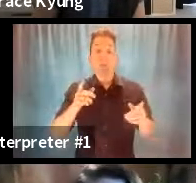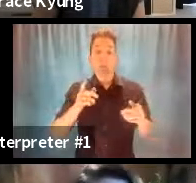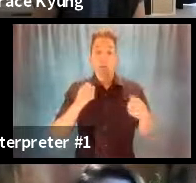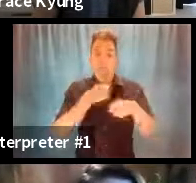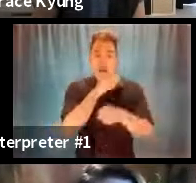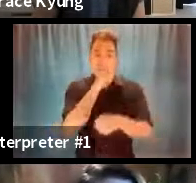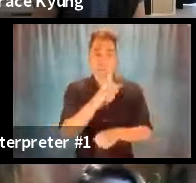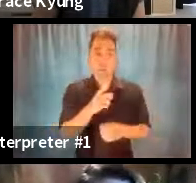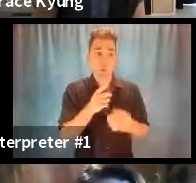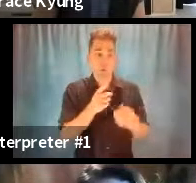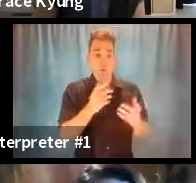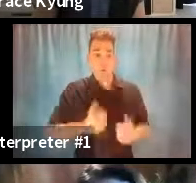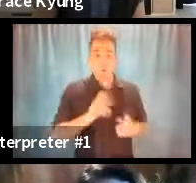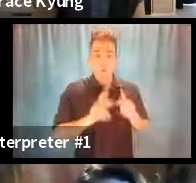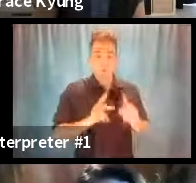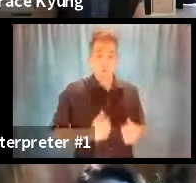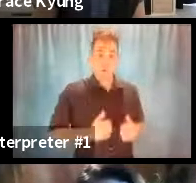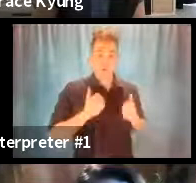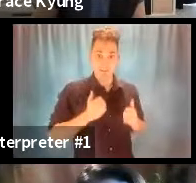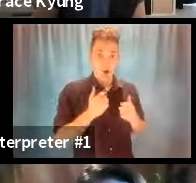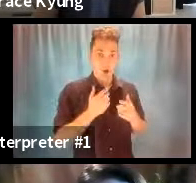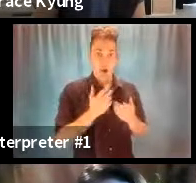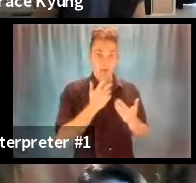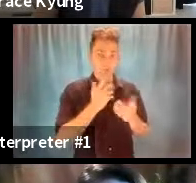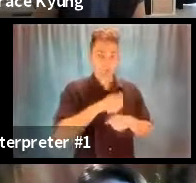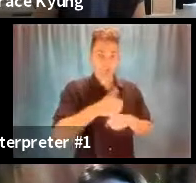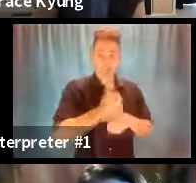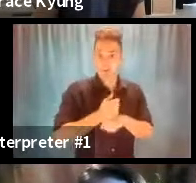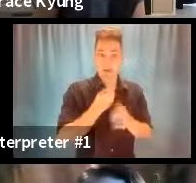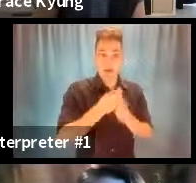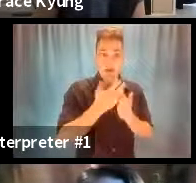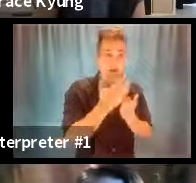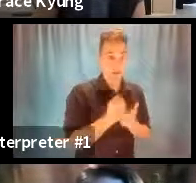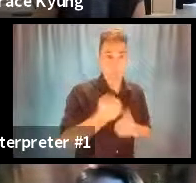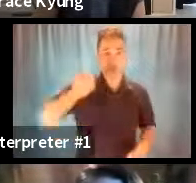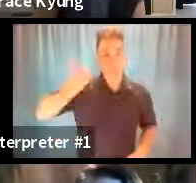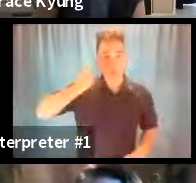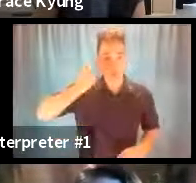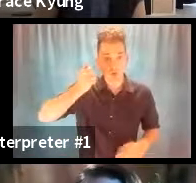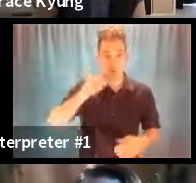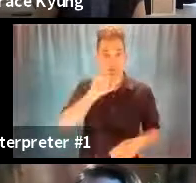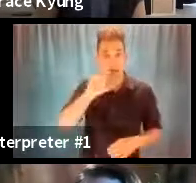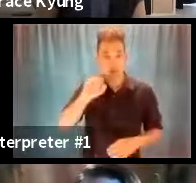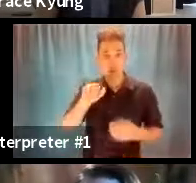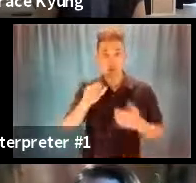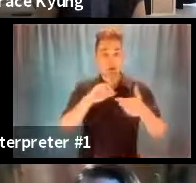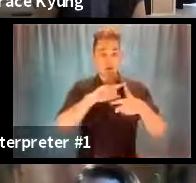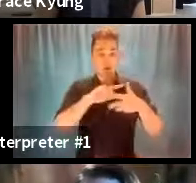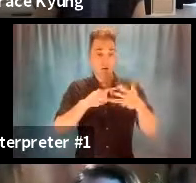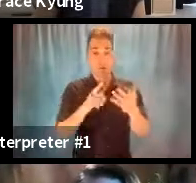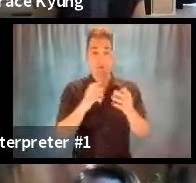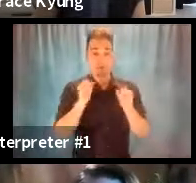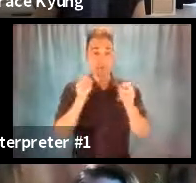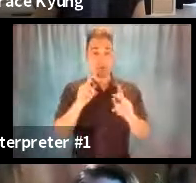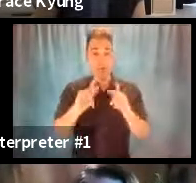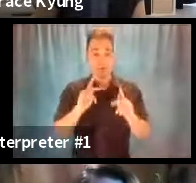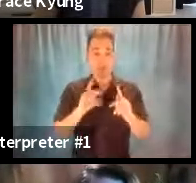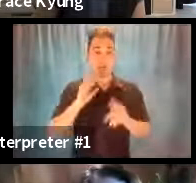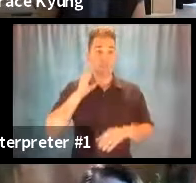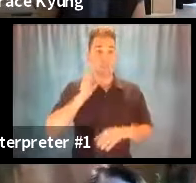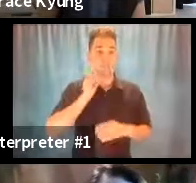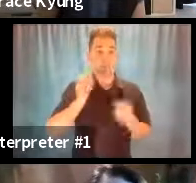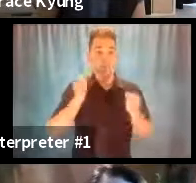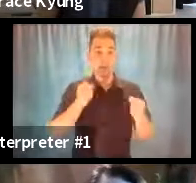fixed income, such as Social Security. Many of our neighbors have experienced financial hardship due to COVID-19, but have not necessarily experienced a loss